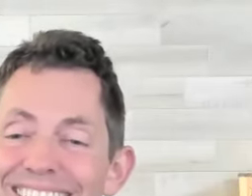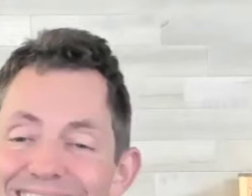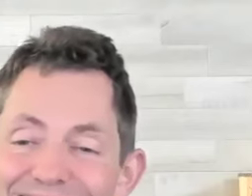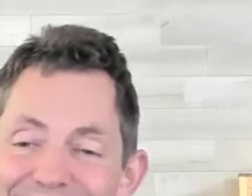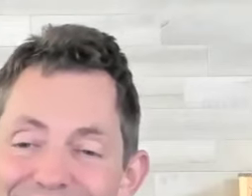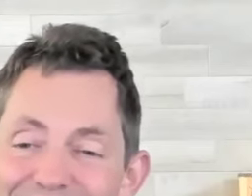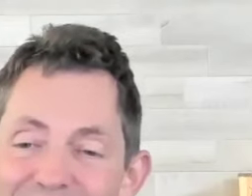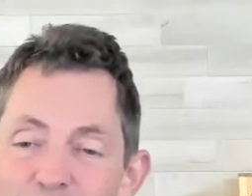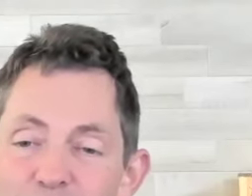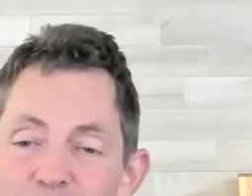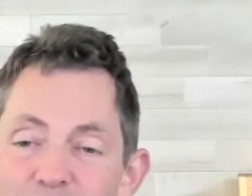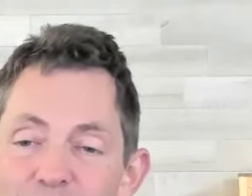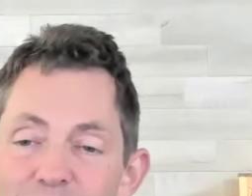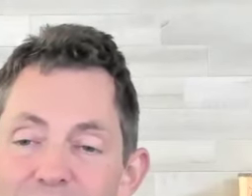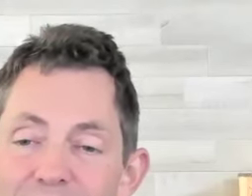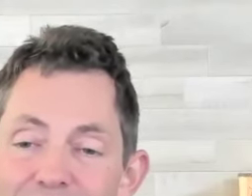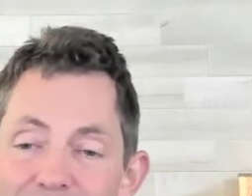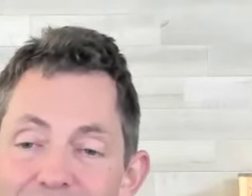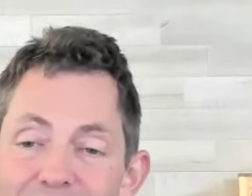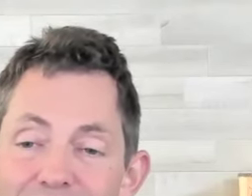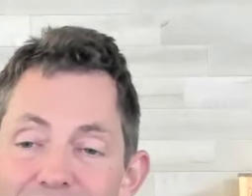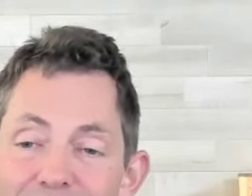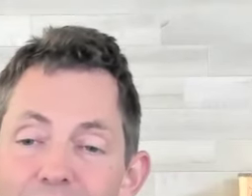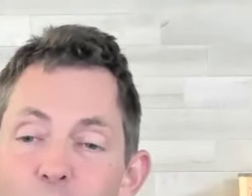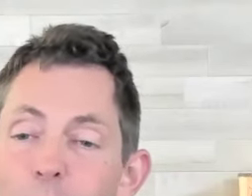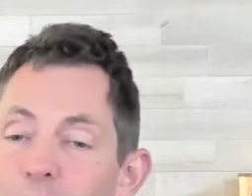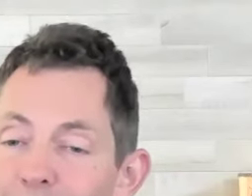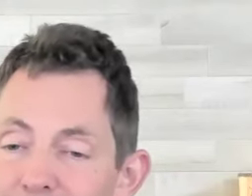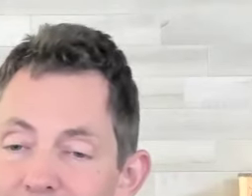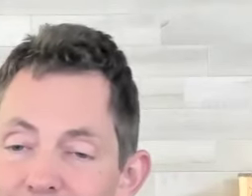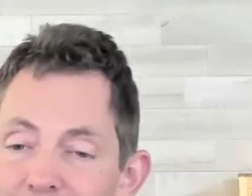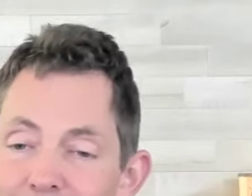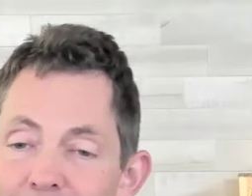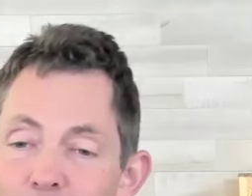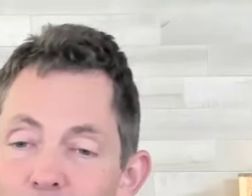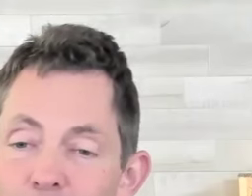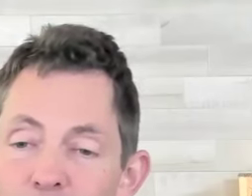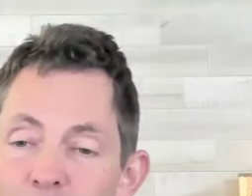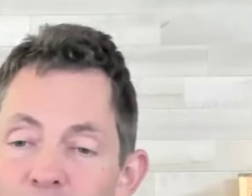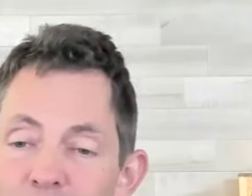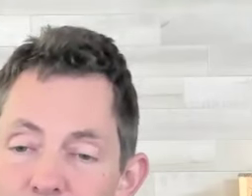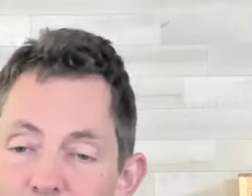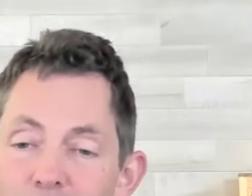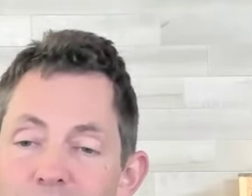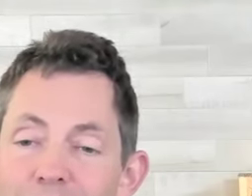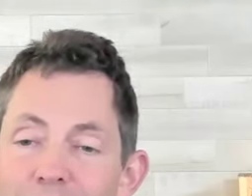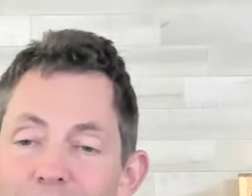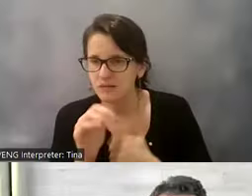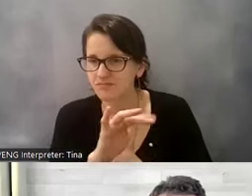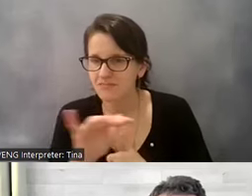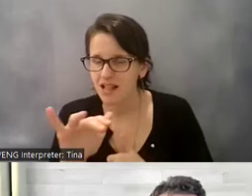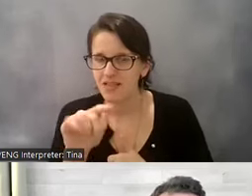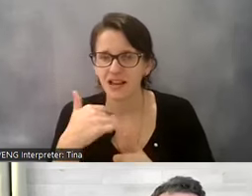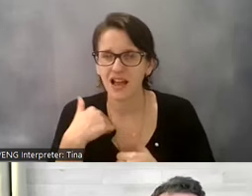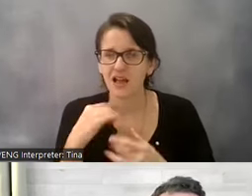All right. Oh, Oh, am I? people are asking again how you spell the vegetable I was talking about. I